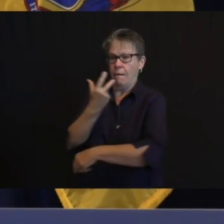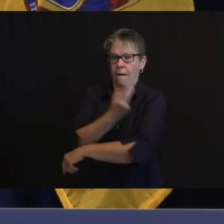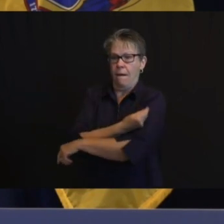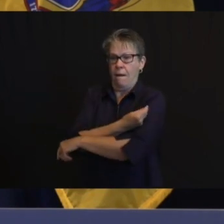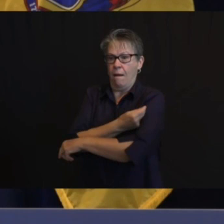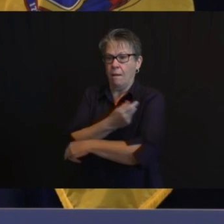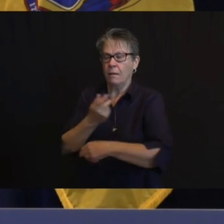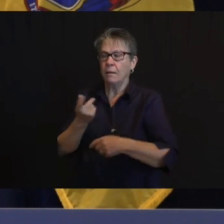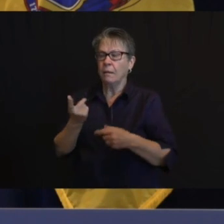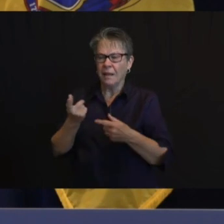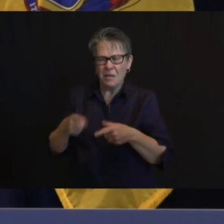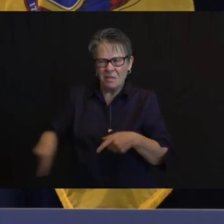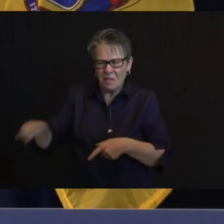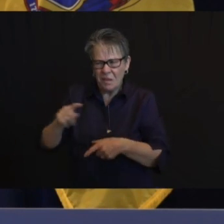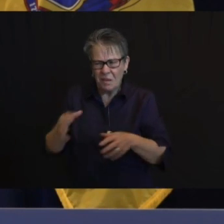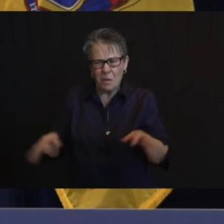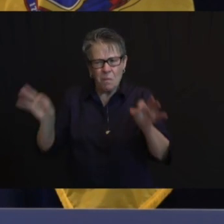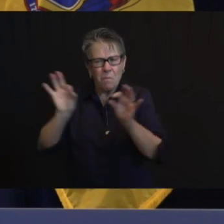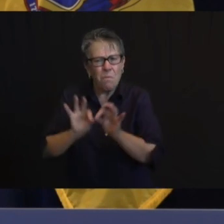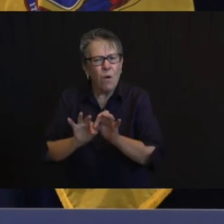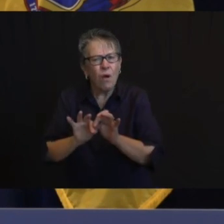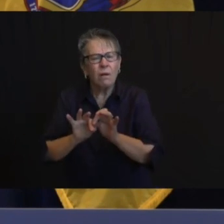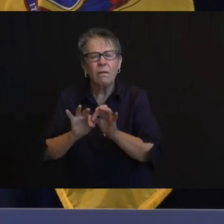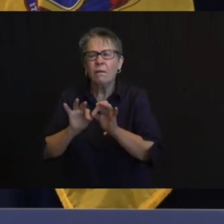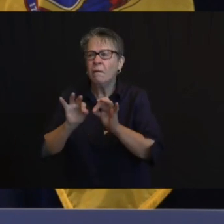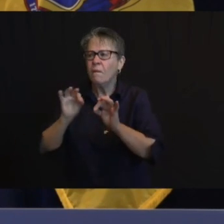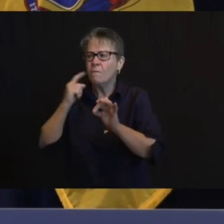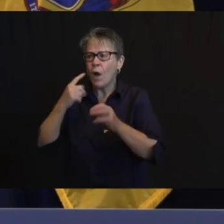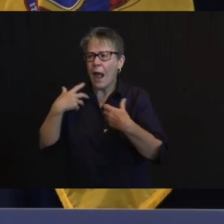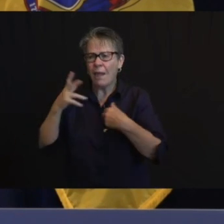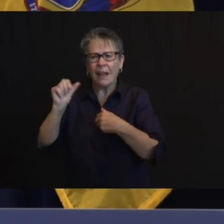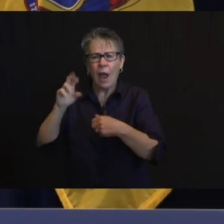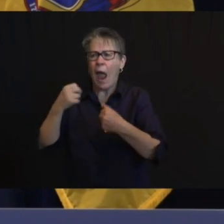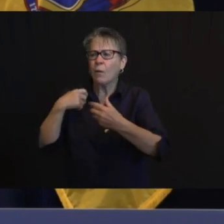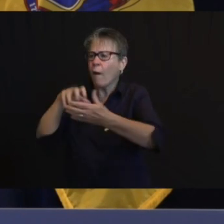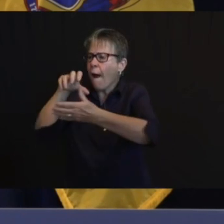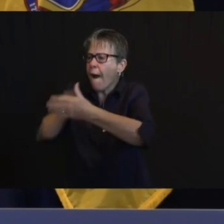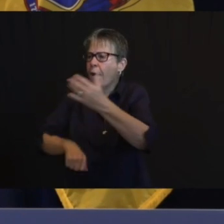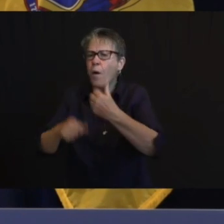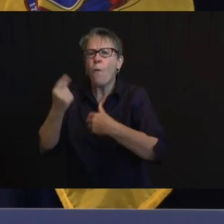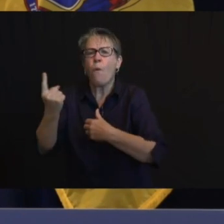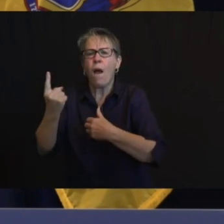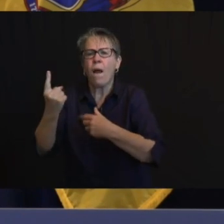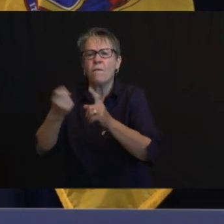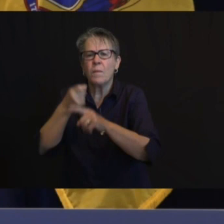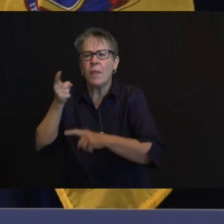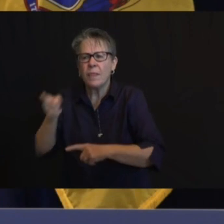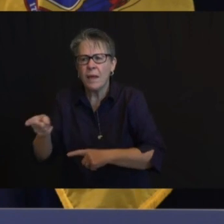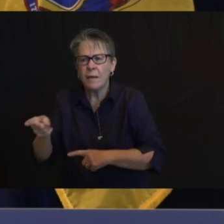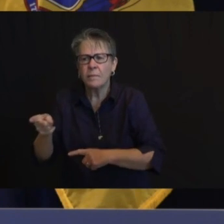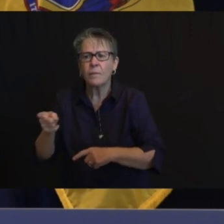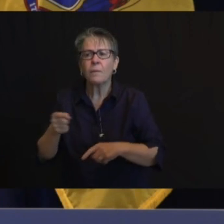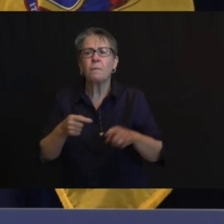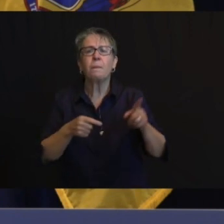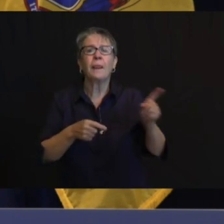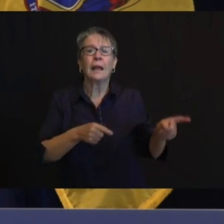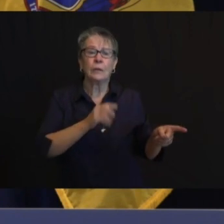also not taking one vaccine away from a nurse such as Judy or other healthcare workers.